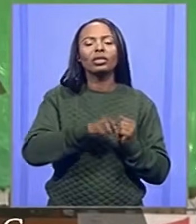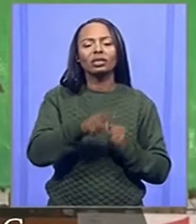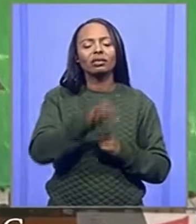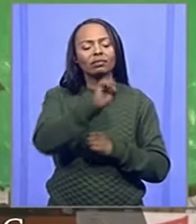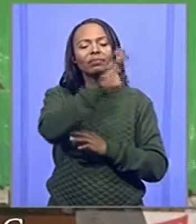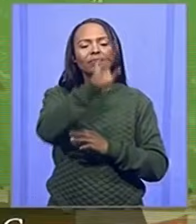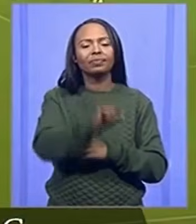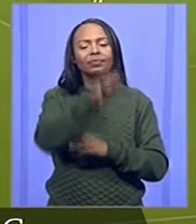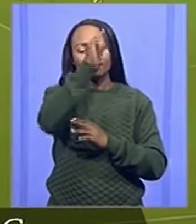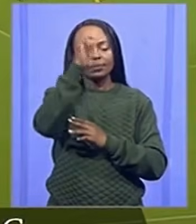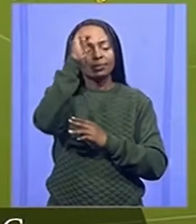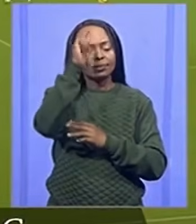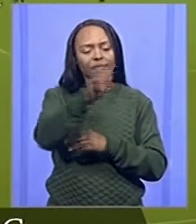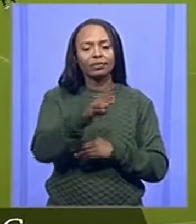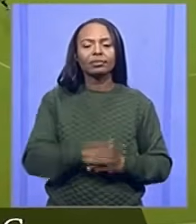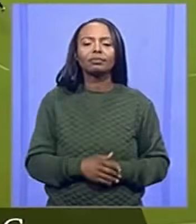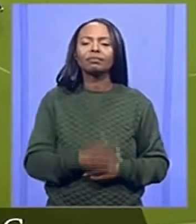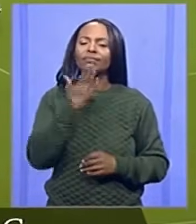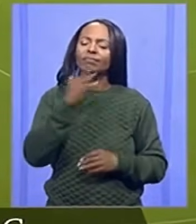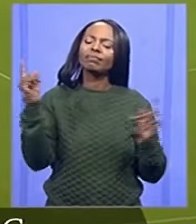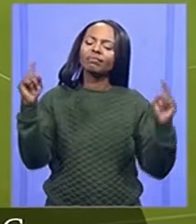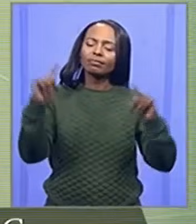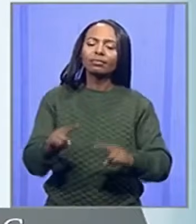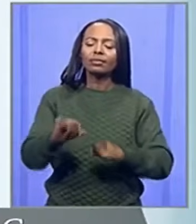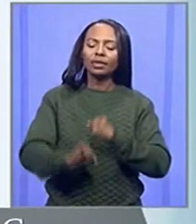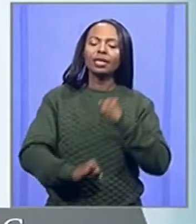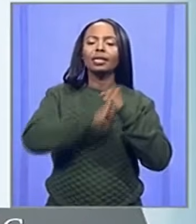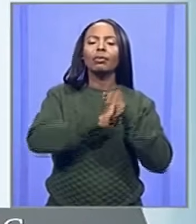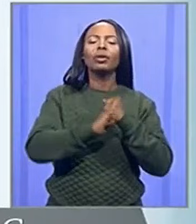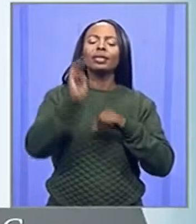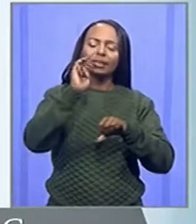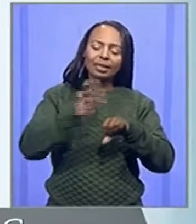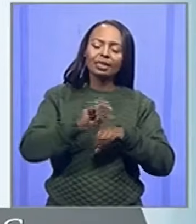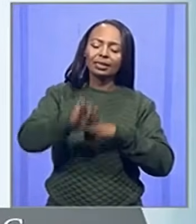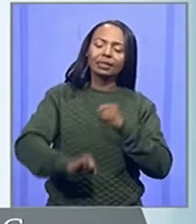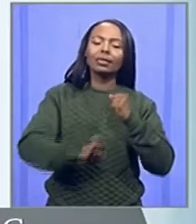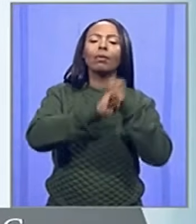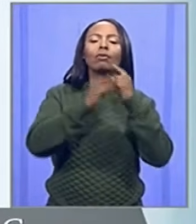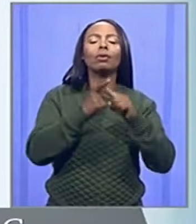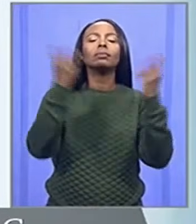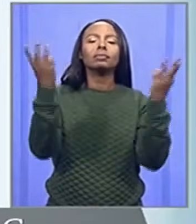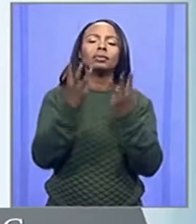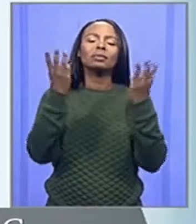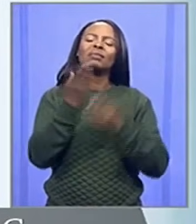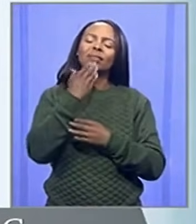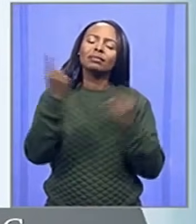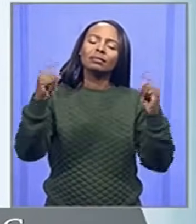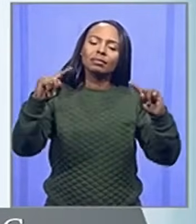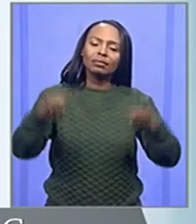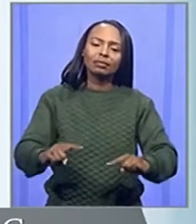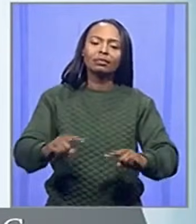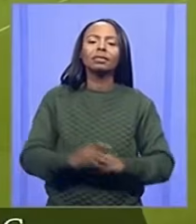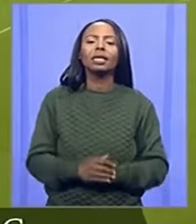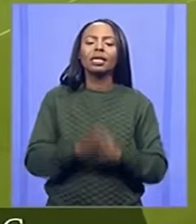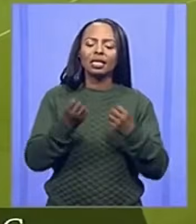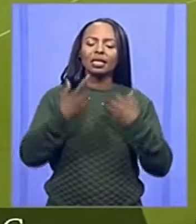think they must just come in numbers to support us because we need them. We need them to support us, to give us the